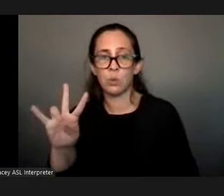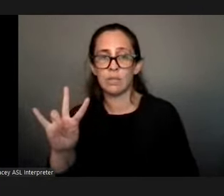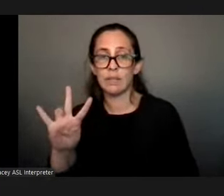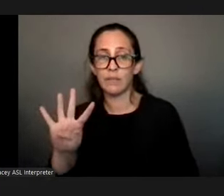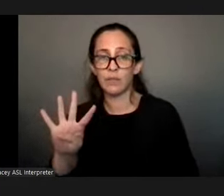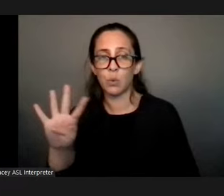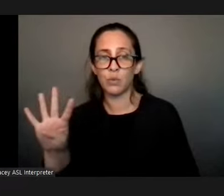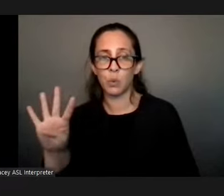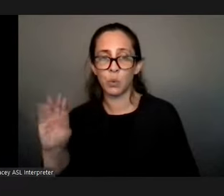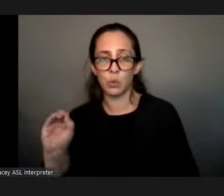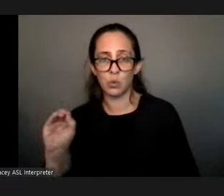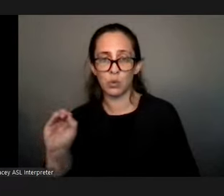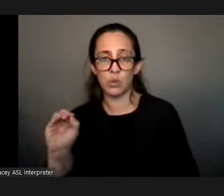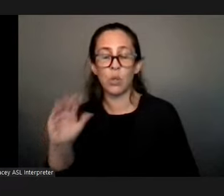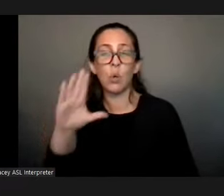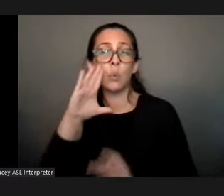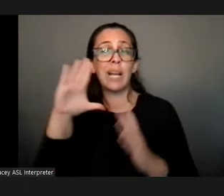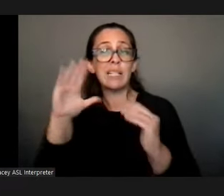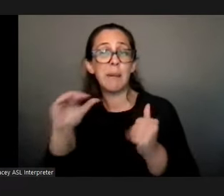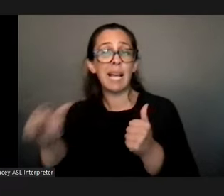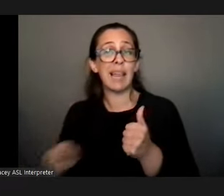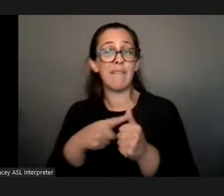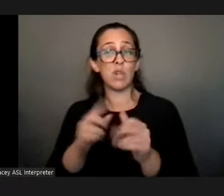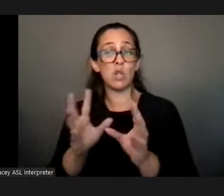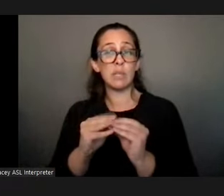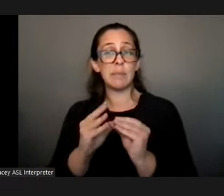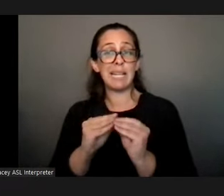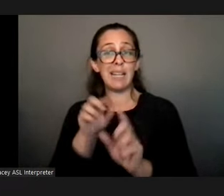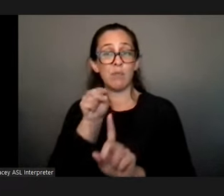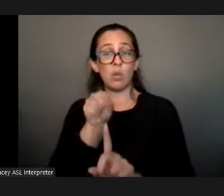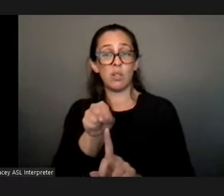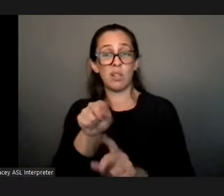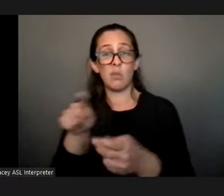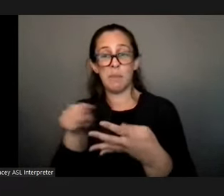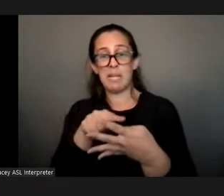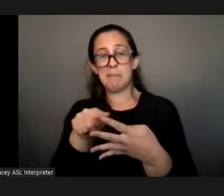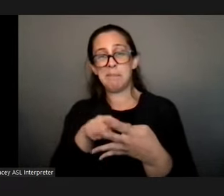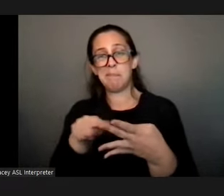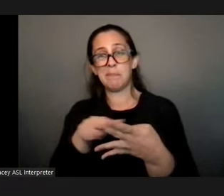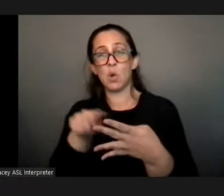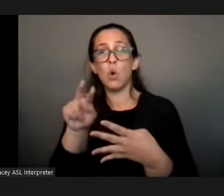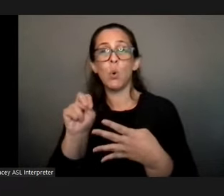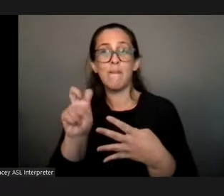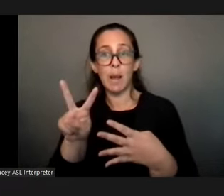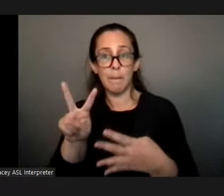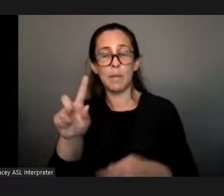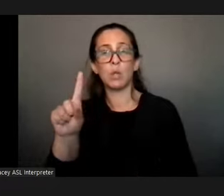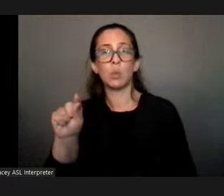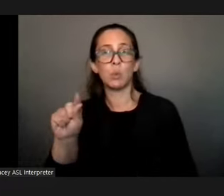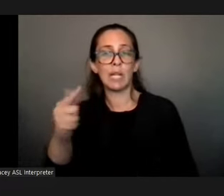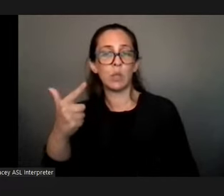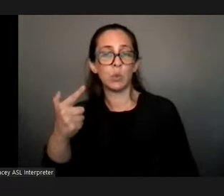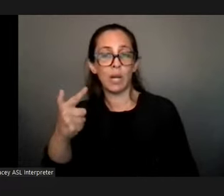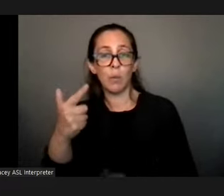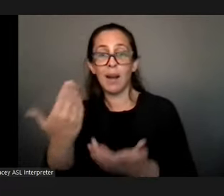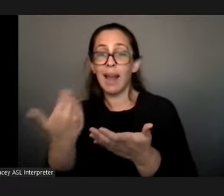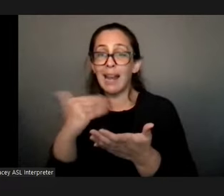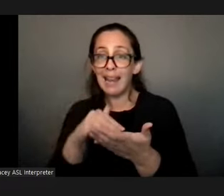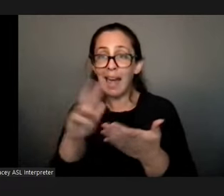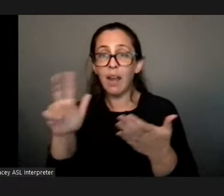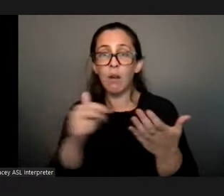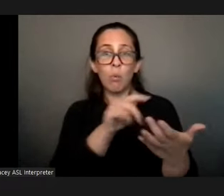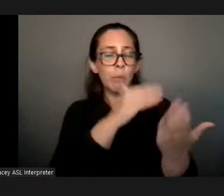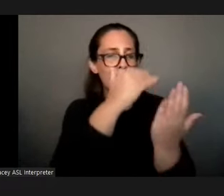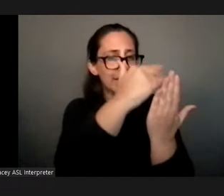646-252-7440. We anticipate that the first meeting of this group will be convened in early November of 2021. And again, once we have all the names and